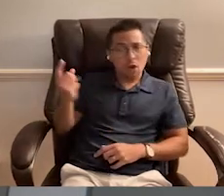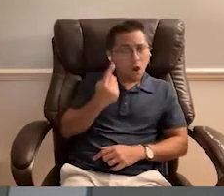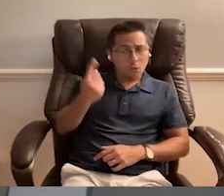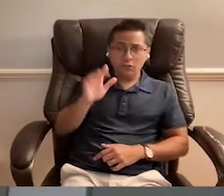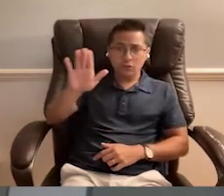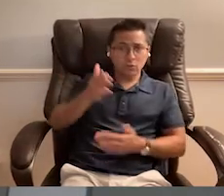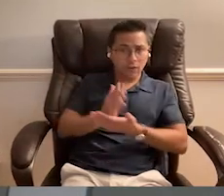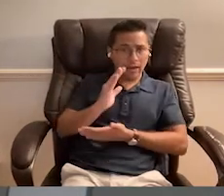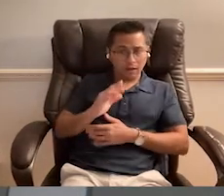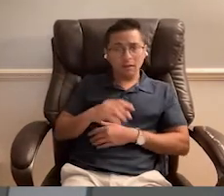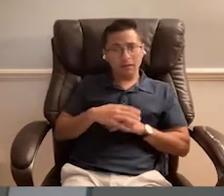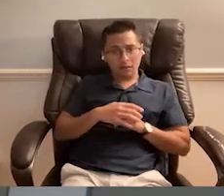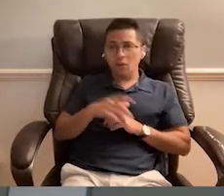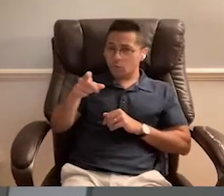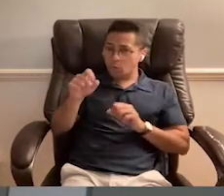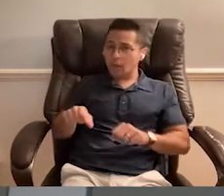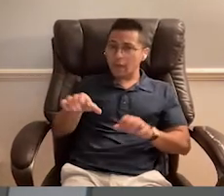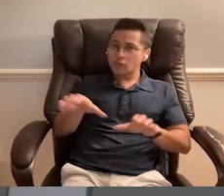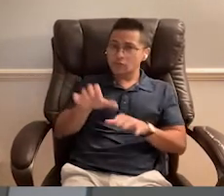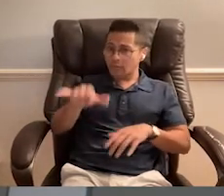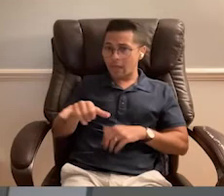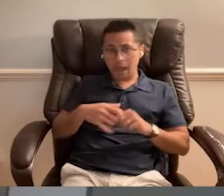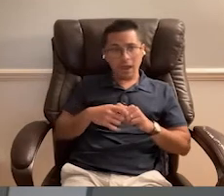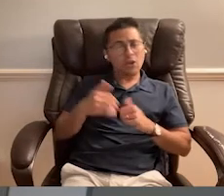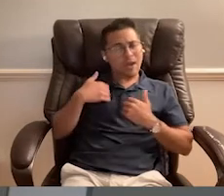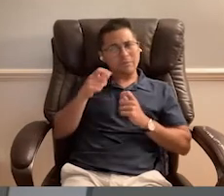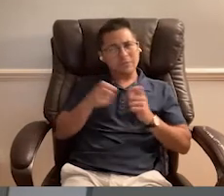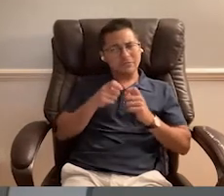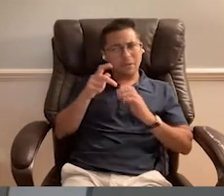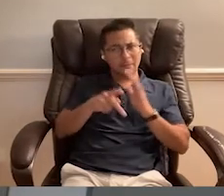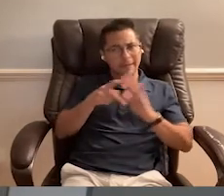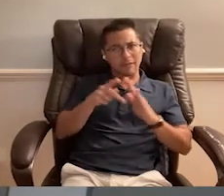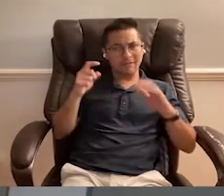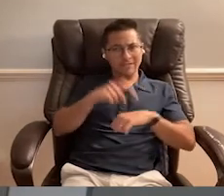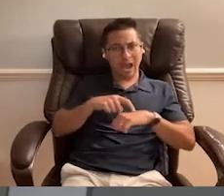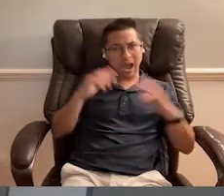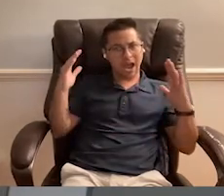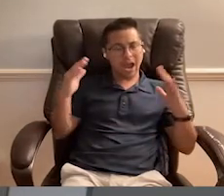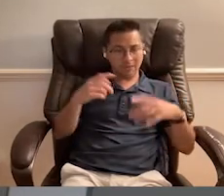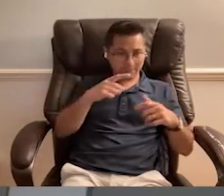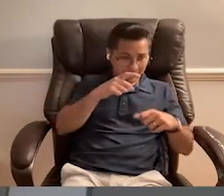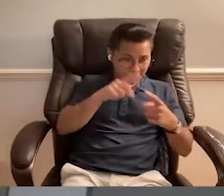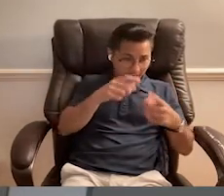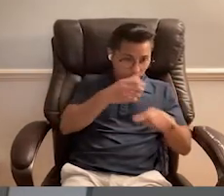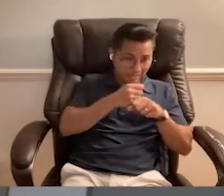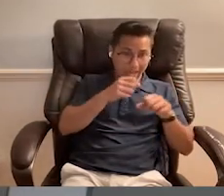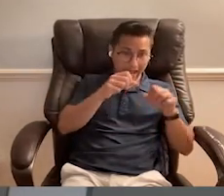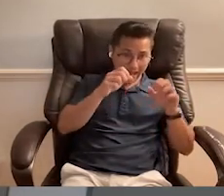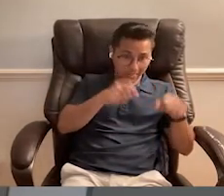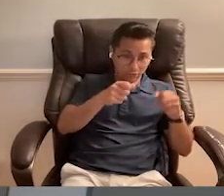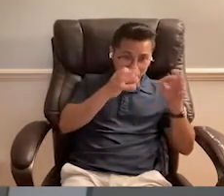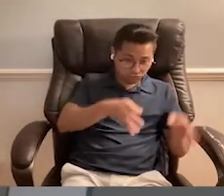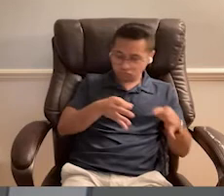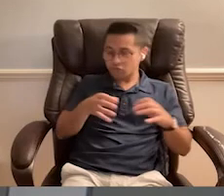points. And that's always your right. You need to know that you can do that. You have a certain period of time from the time you